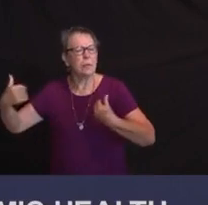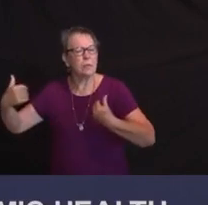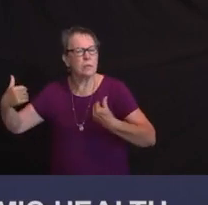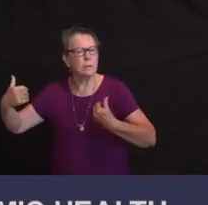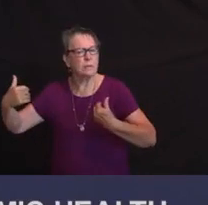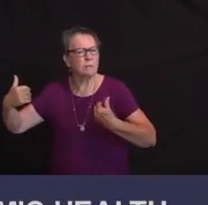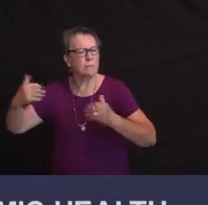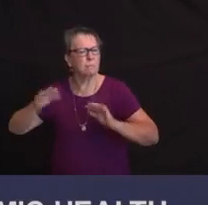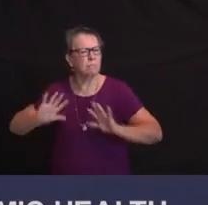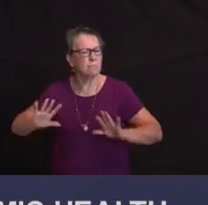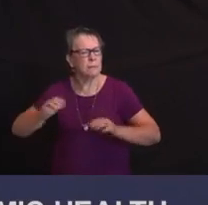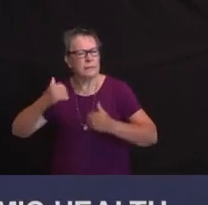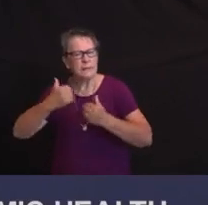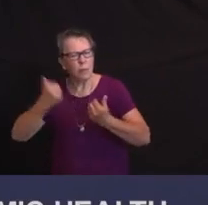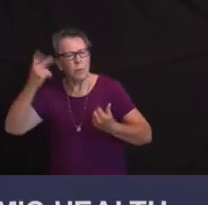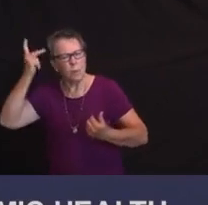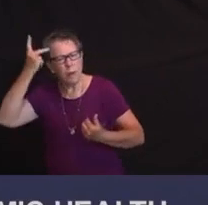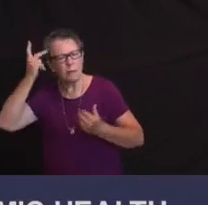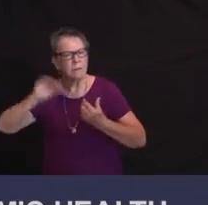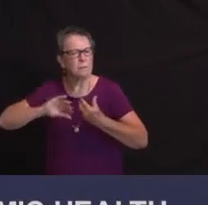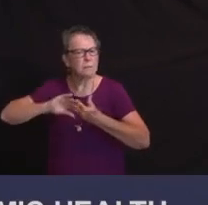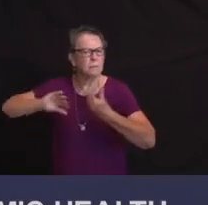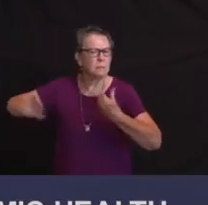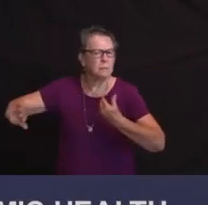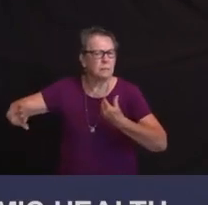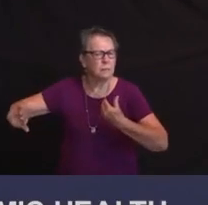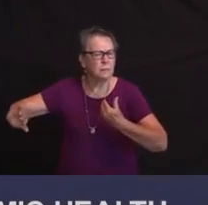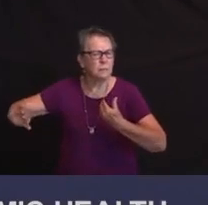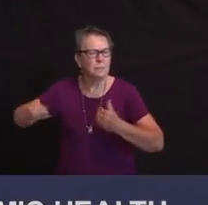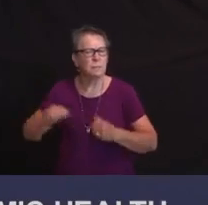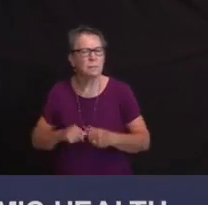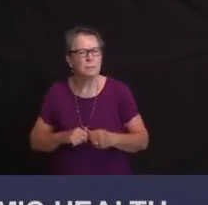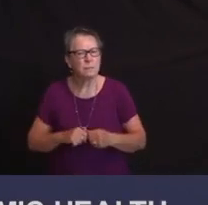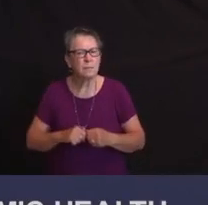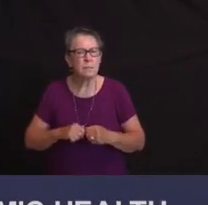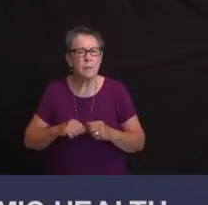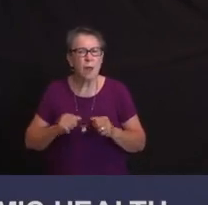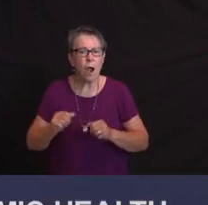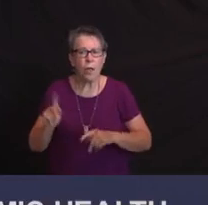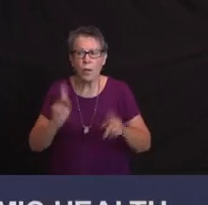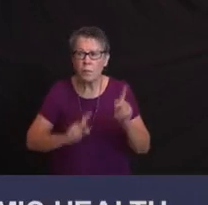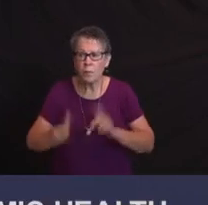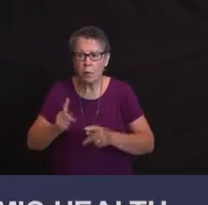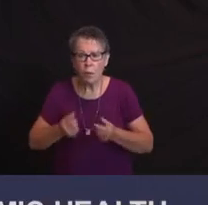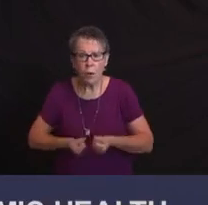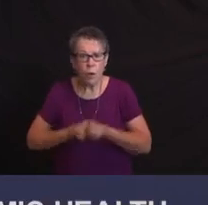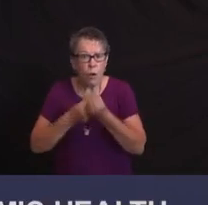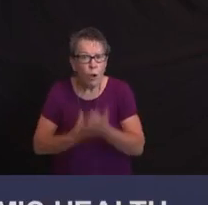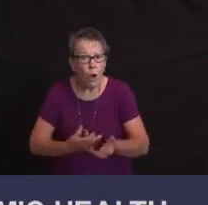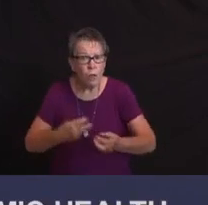is there anybody out there that's causing particular issues? And when you start to parrot